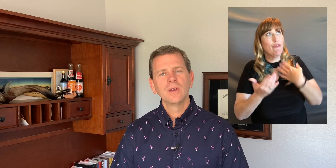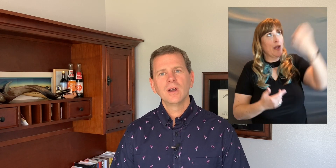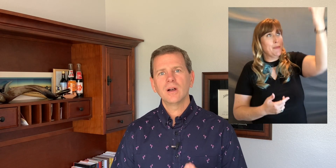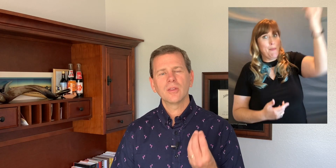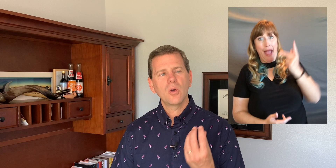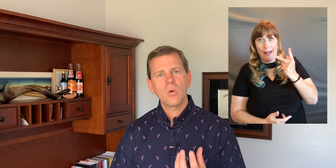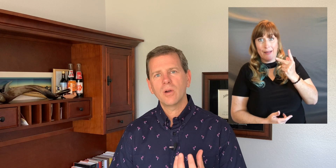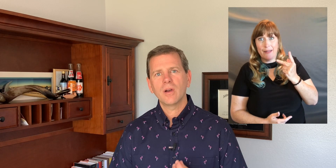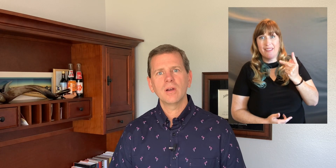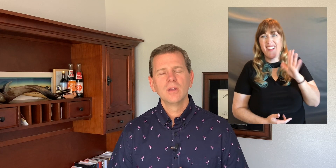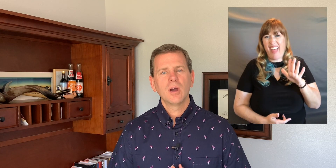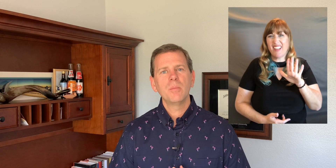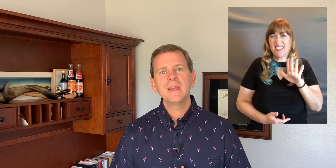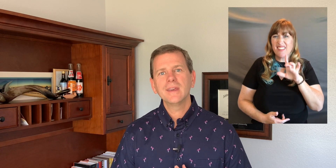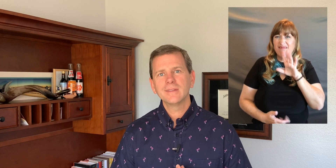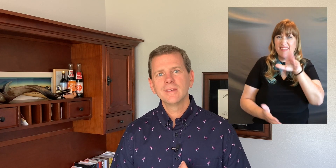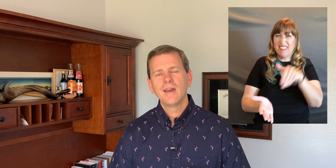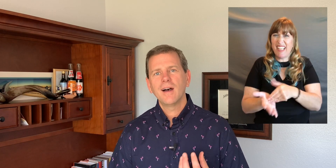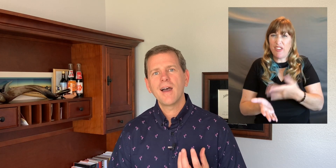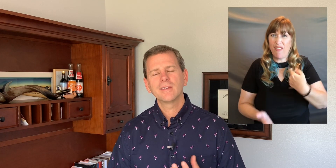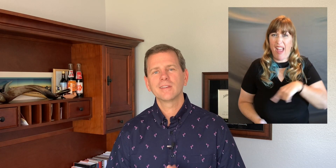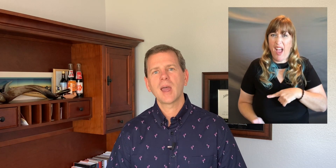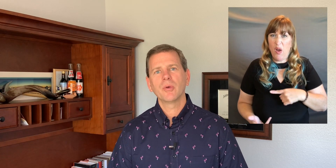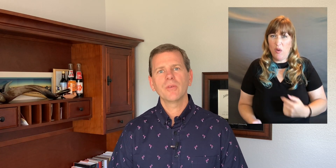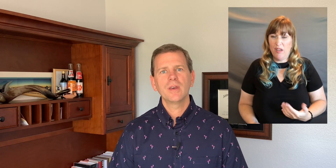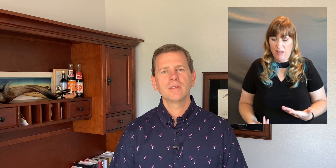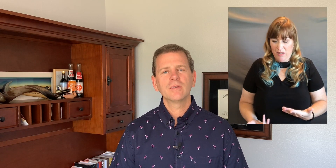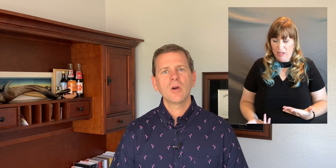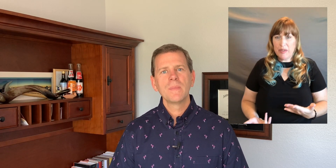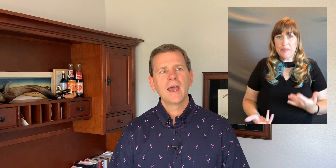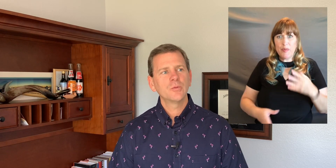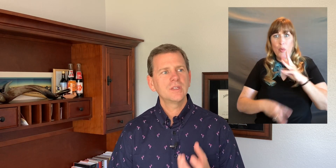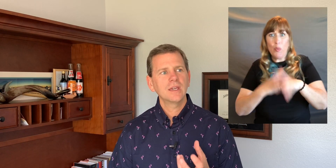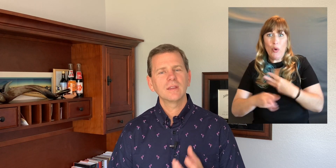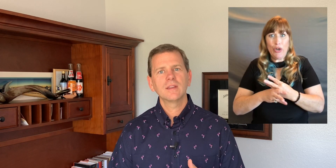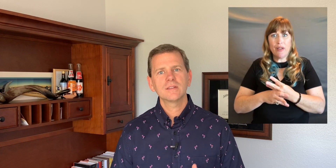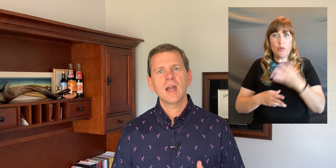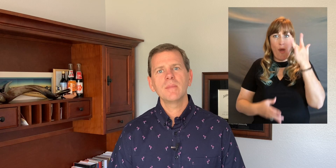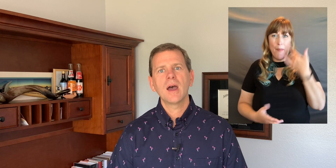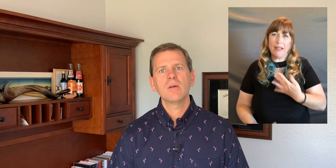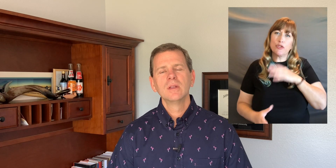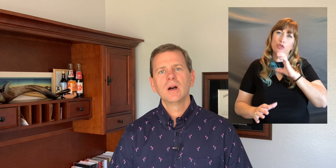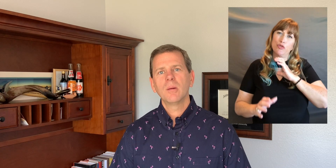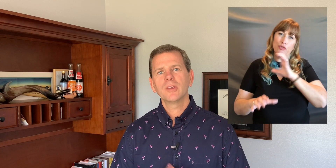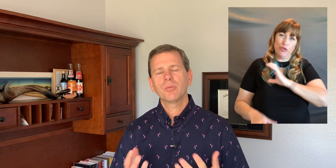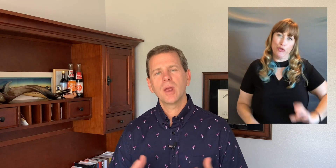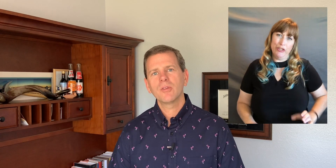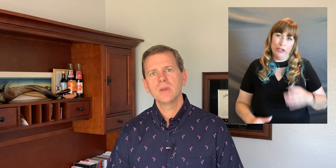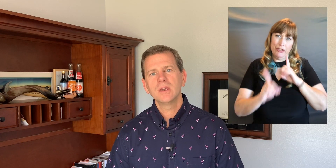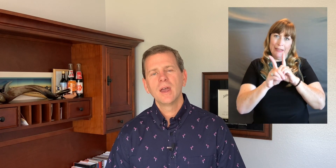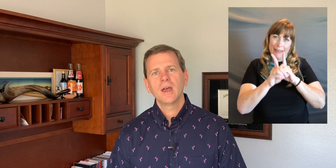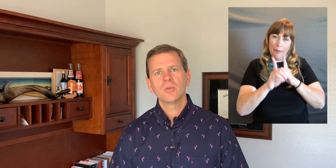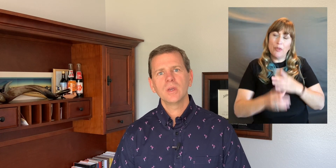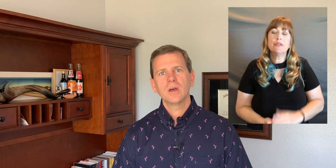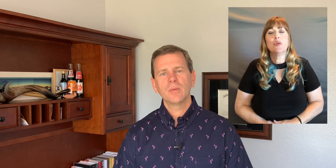belief, the core of our beings as disciples of his. And so as we take this time now, please pray with